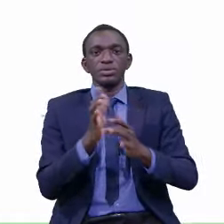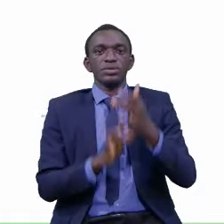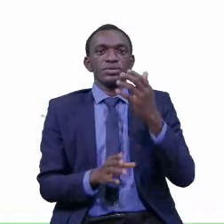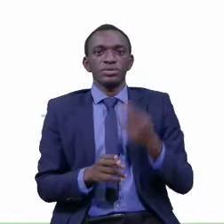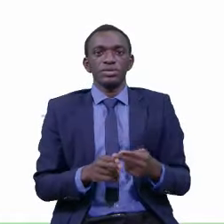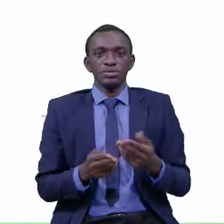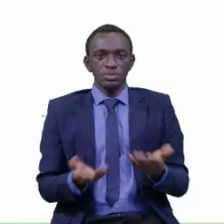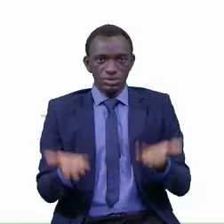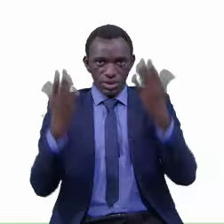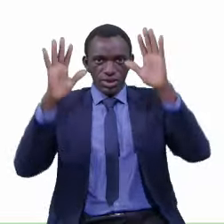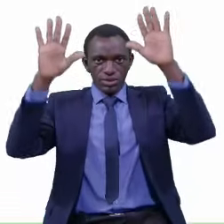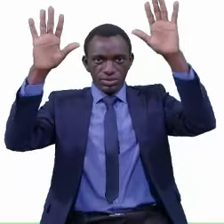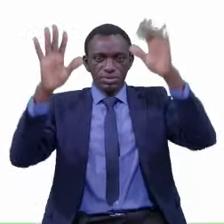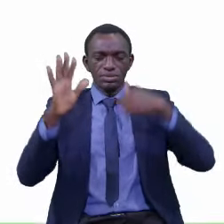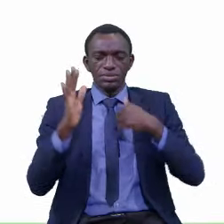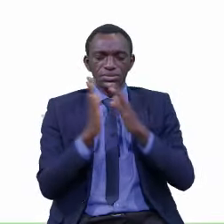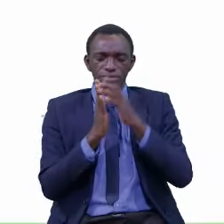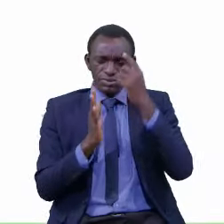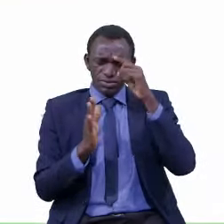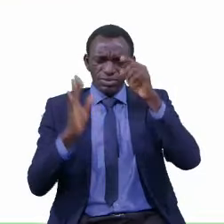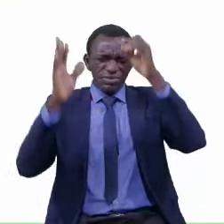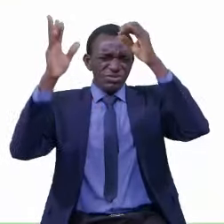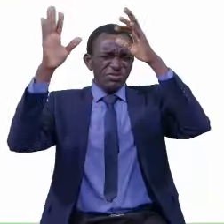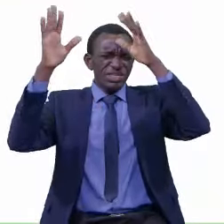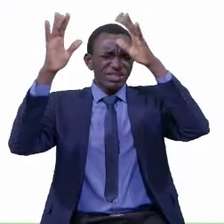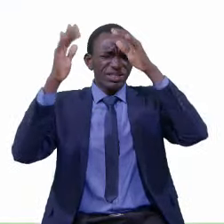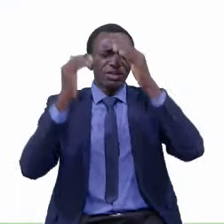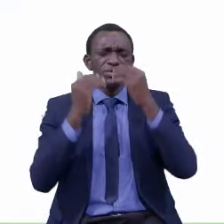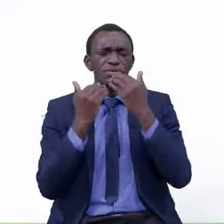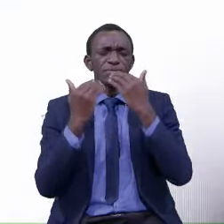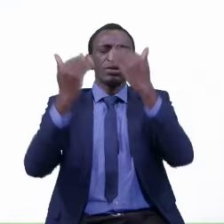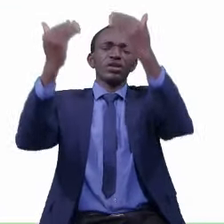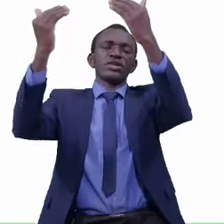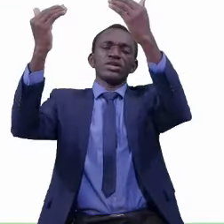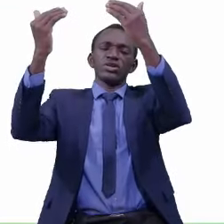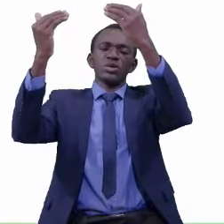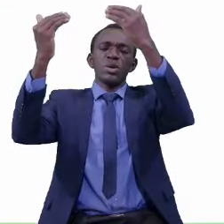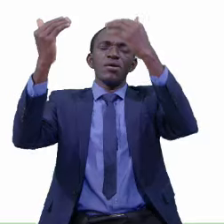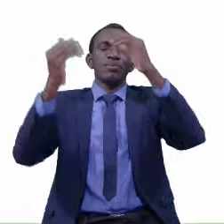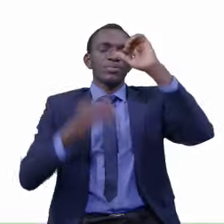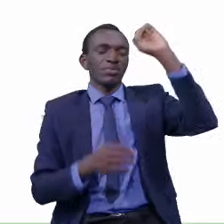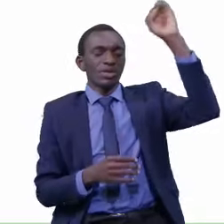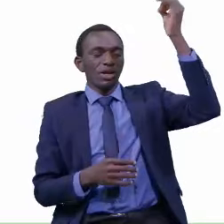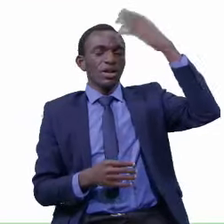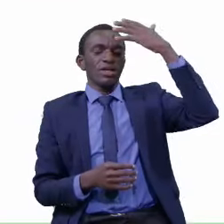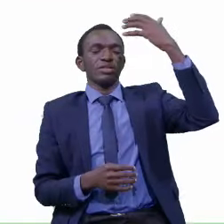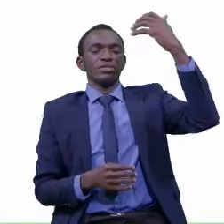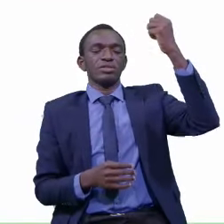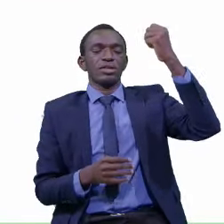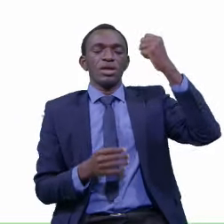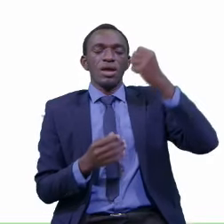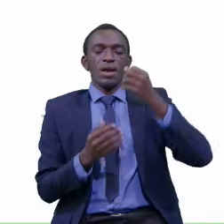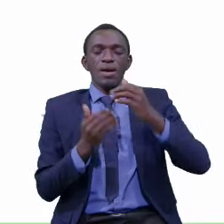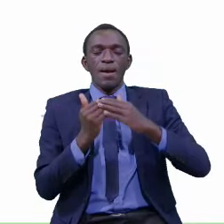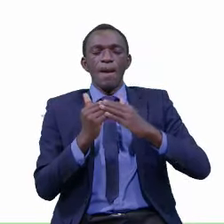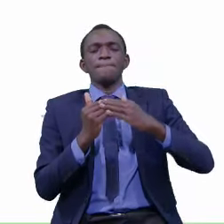hand. Father, we thank you. Grace above the grace of